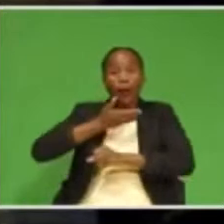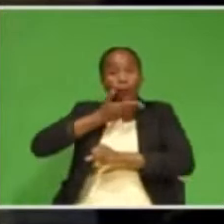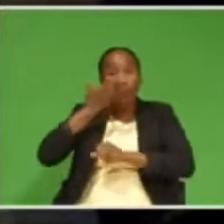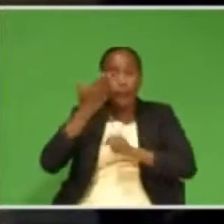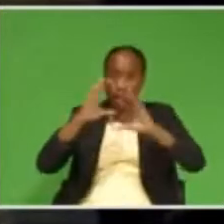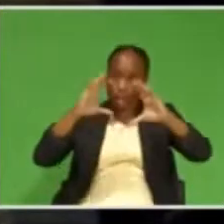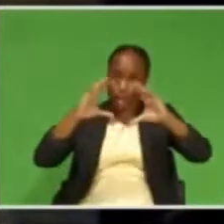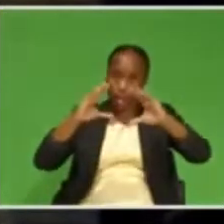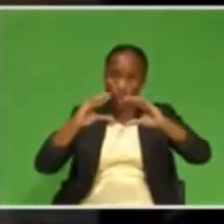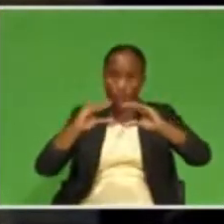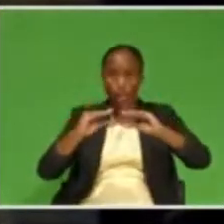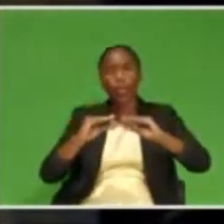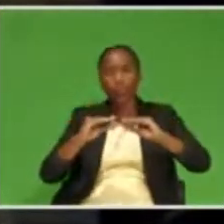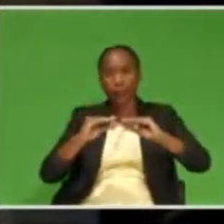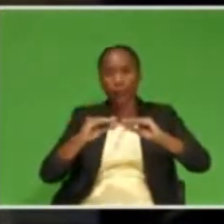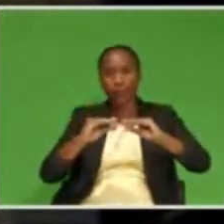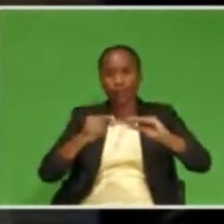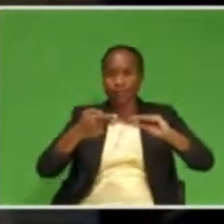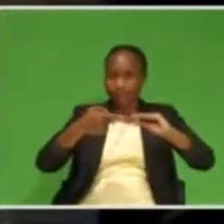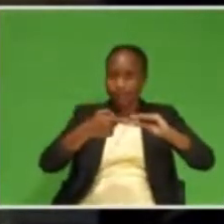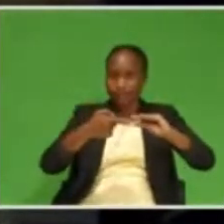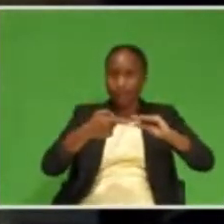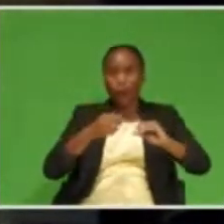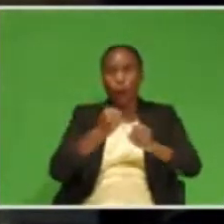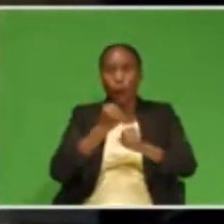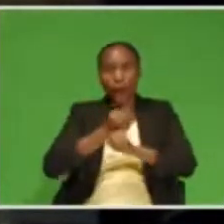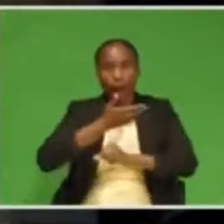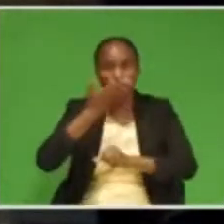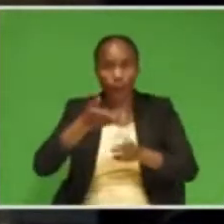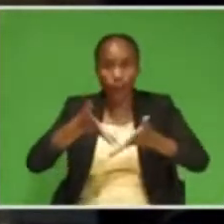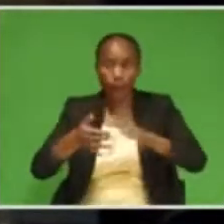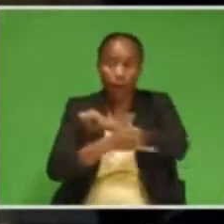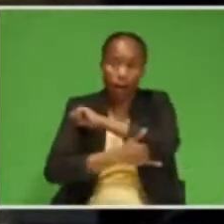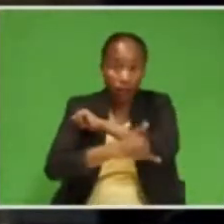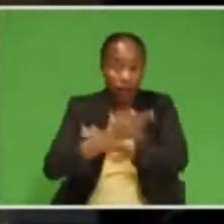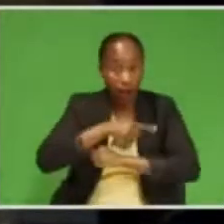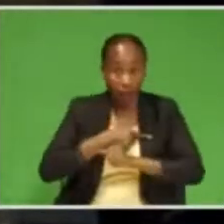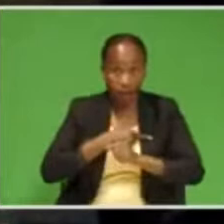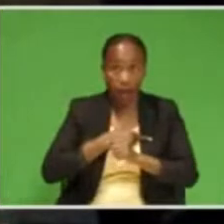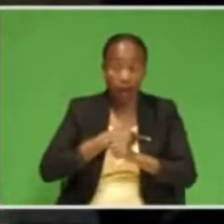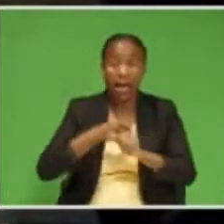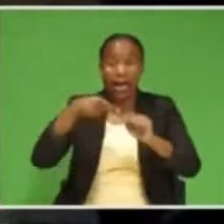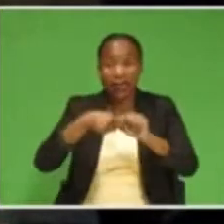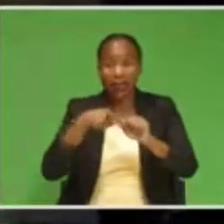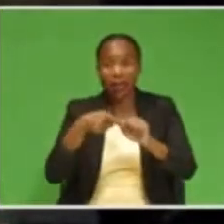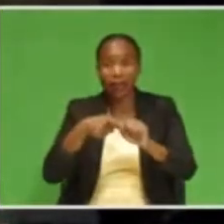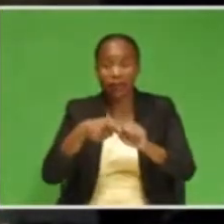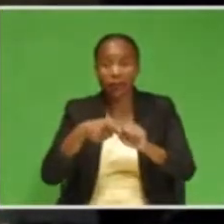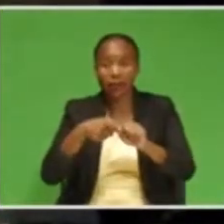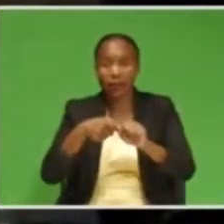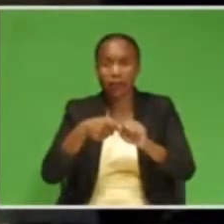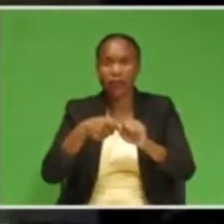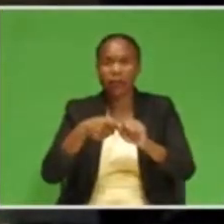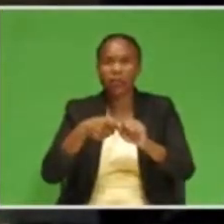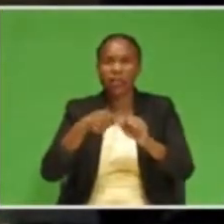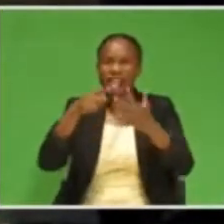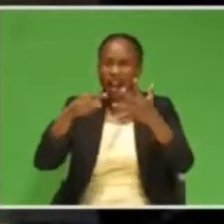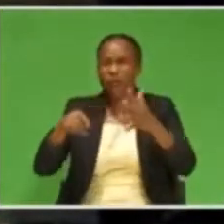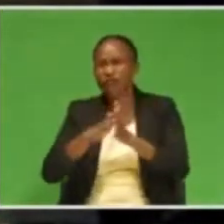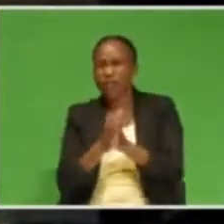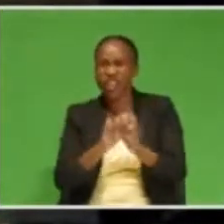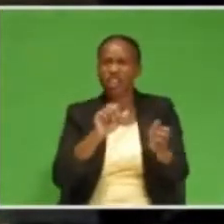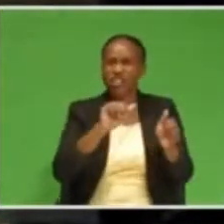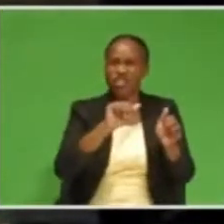And in terms of unemployment in our country is a structural form of challenge and